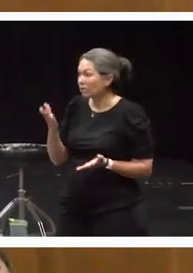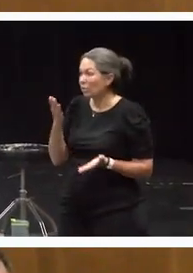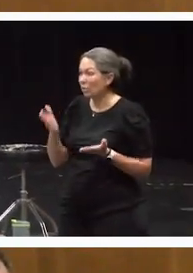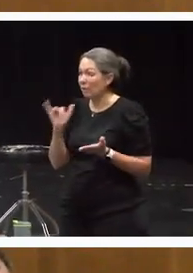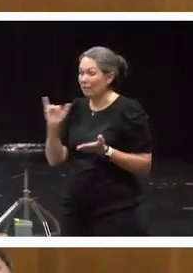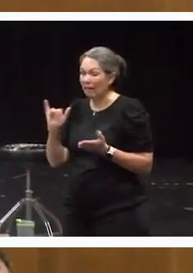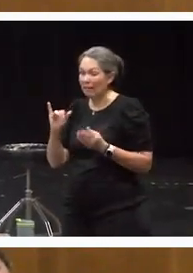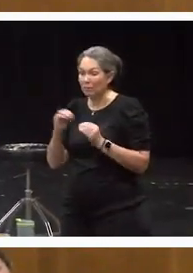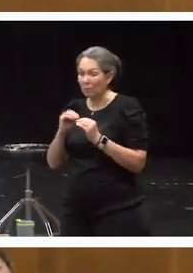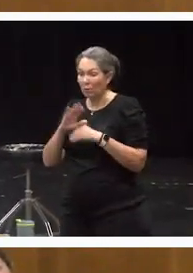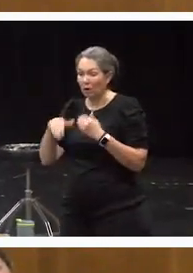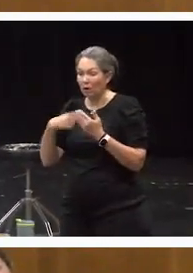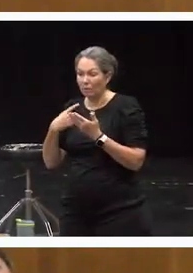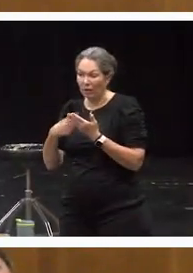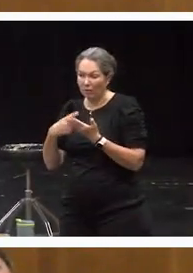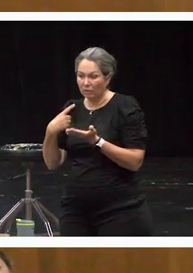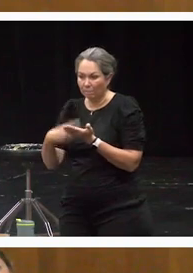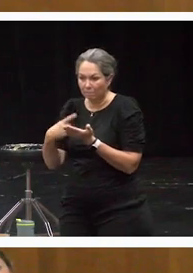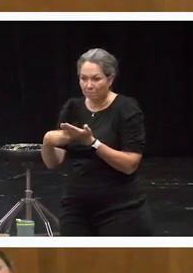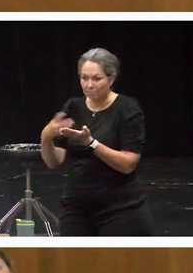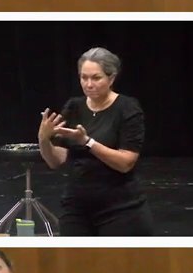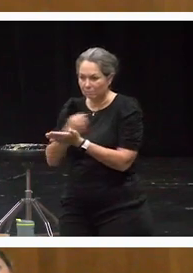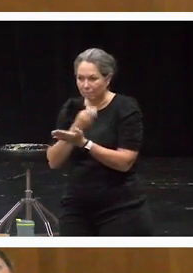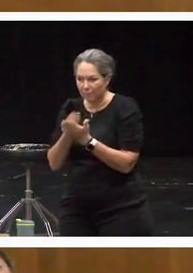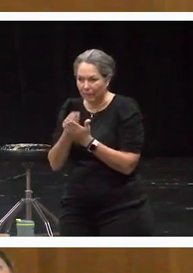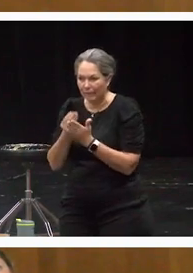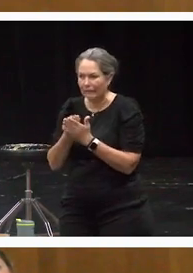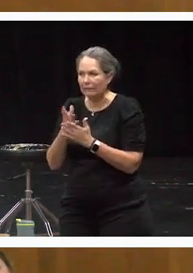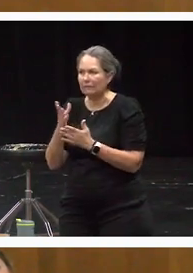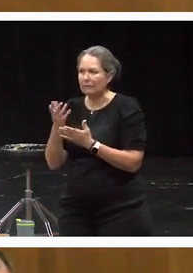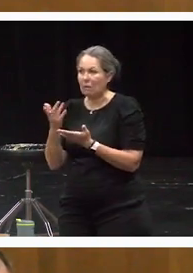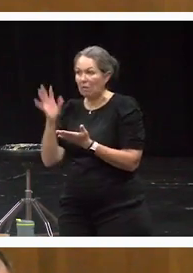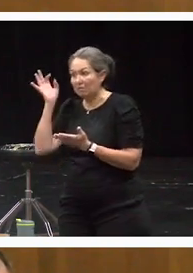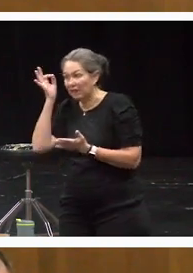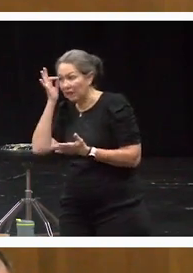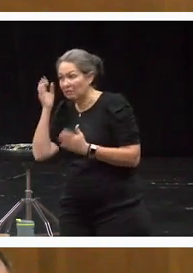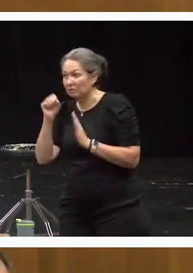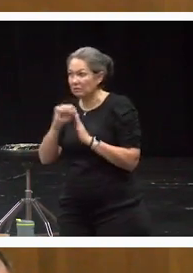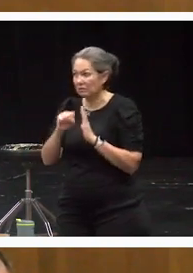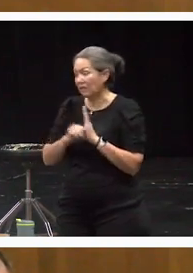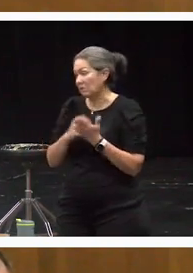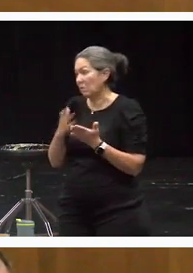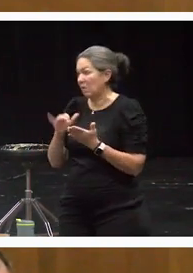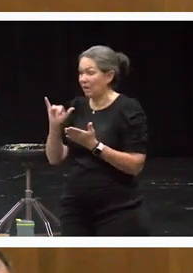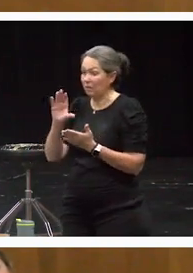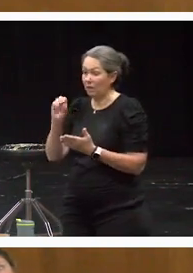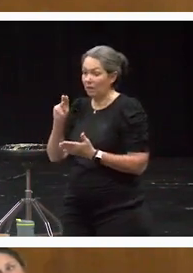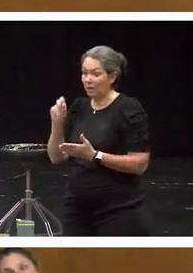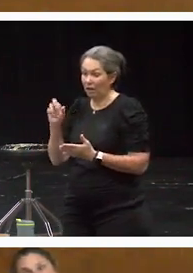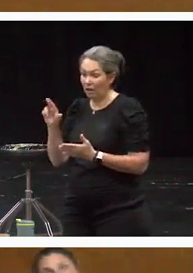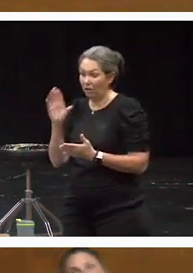about the state, but we want to push the feds as well, right? And we're going to need philanthropic dollars as well. We've